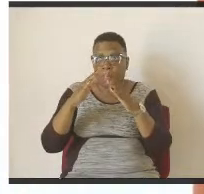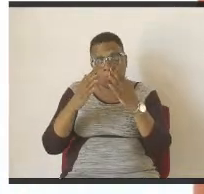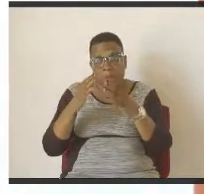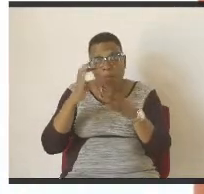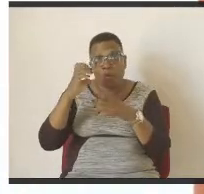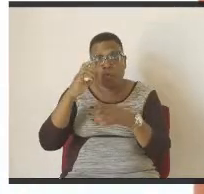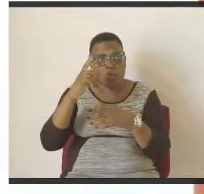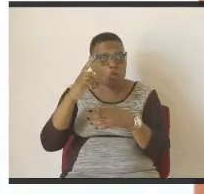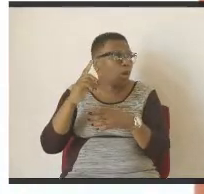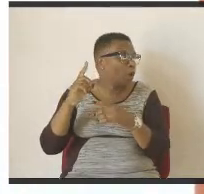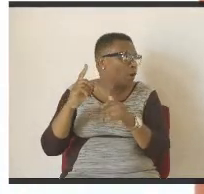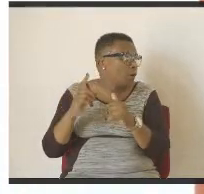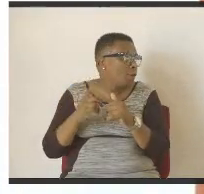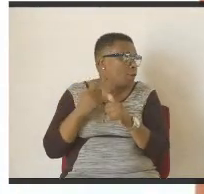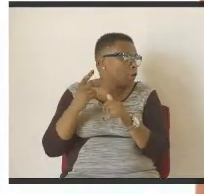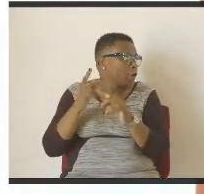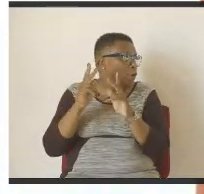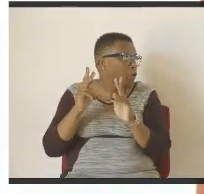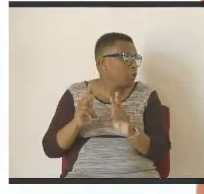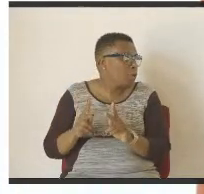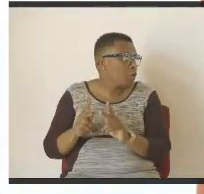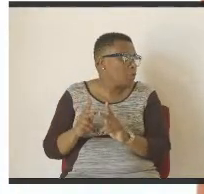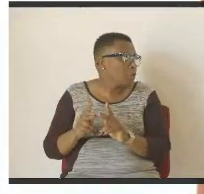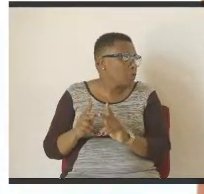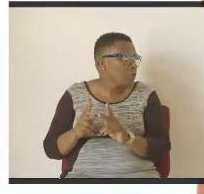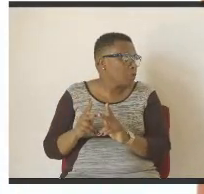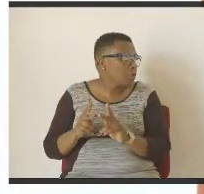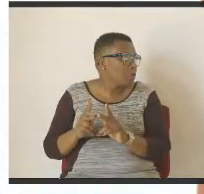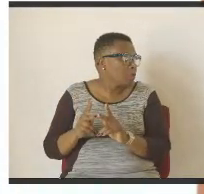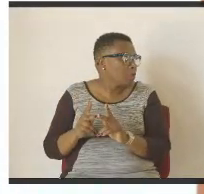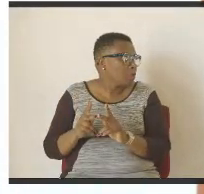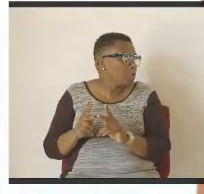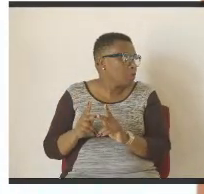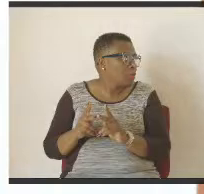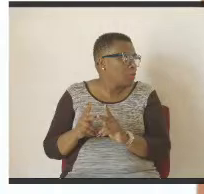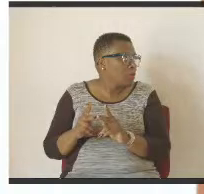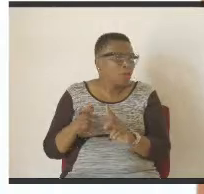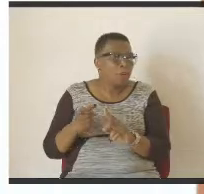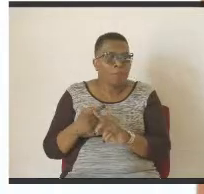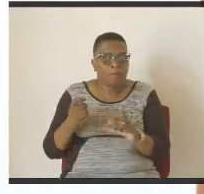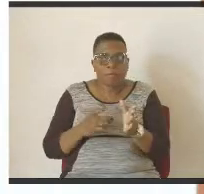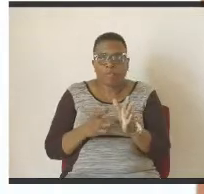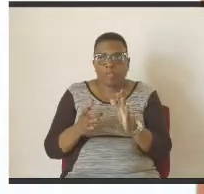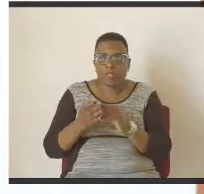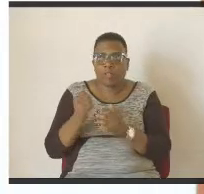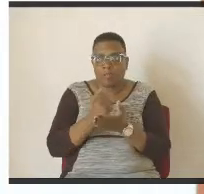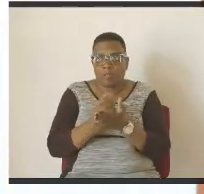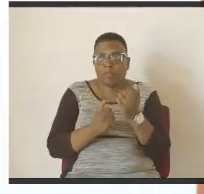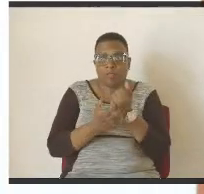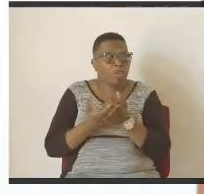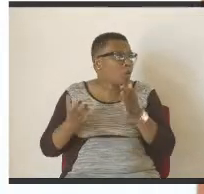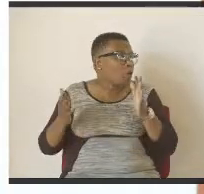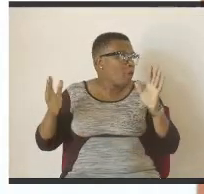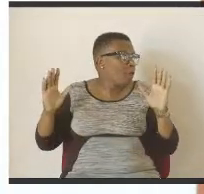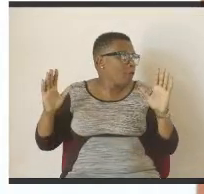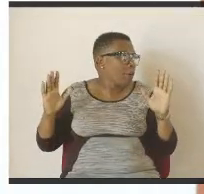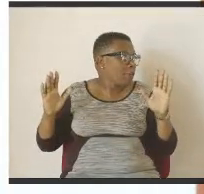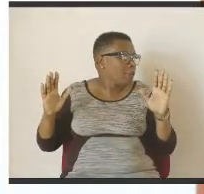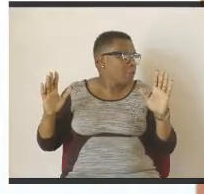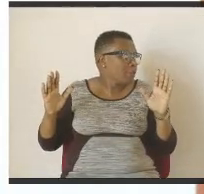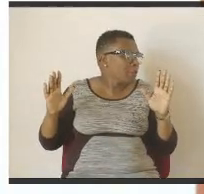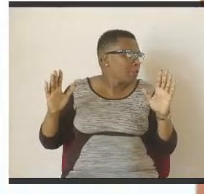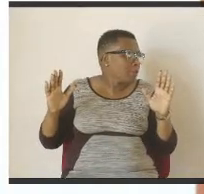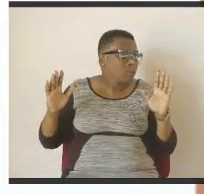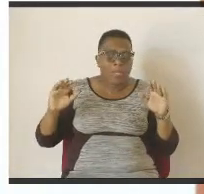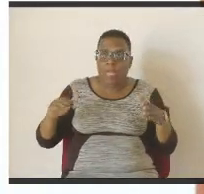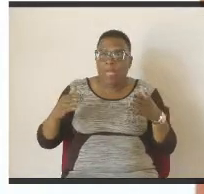benefited from Jesus's sacrifice. And I want to therefore give God